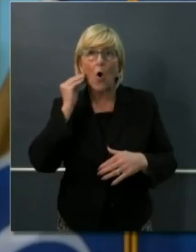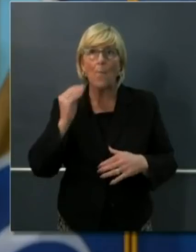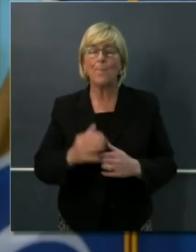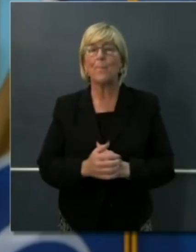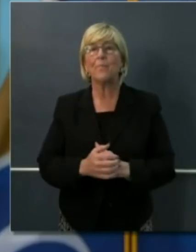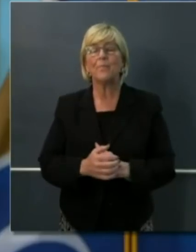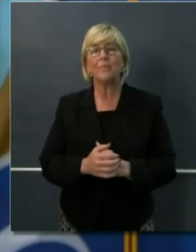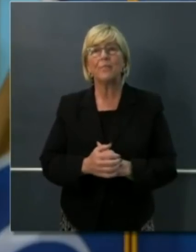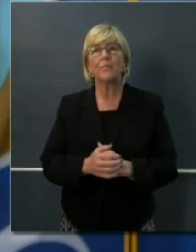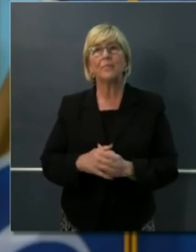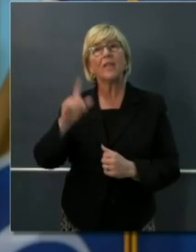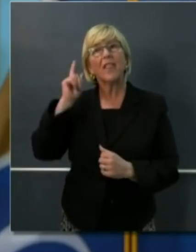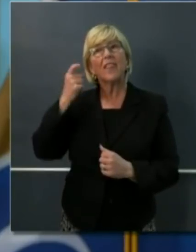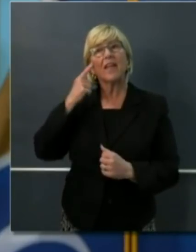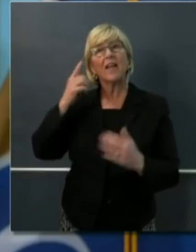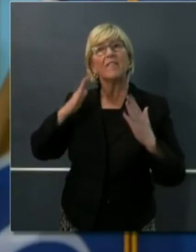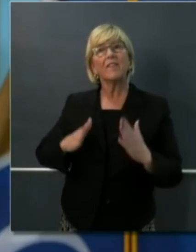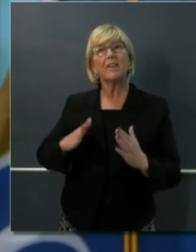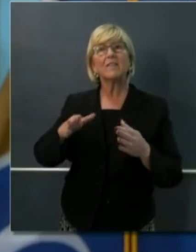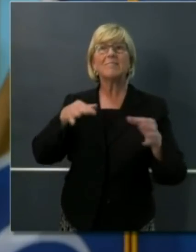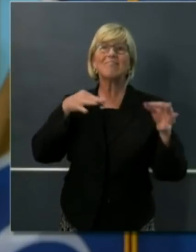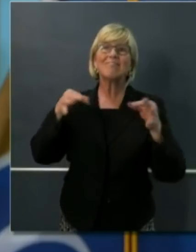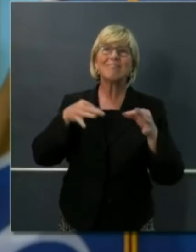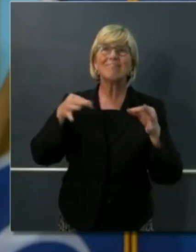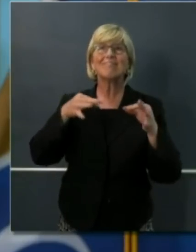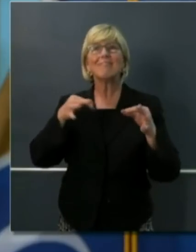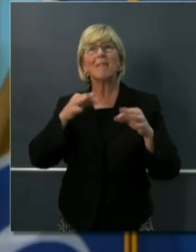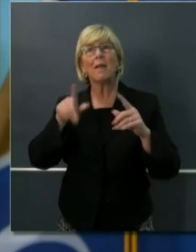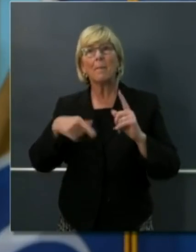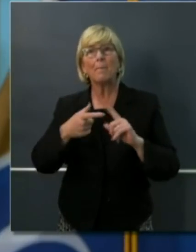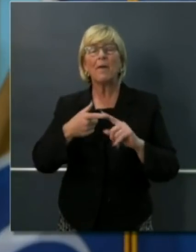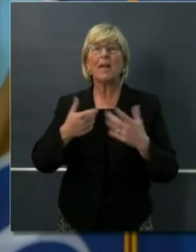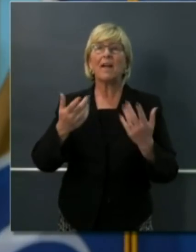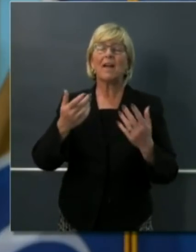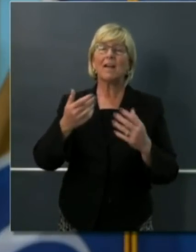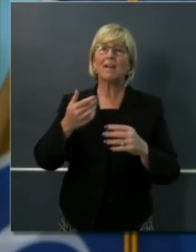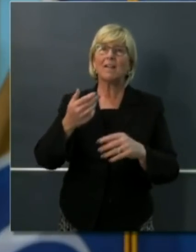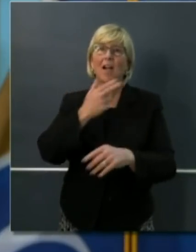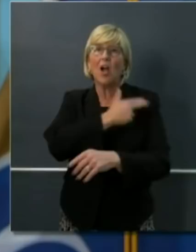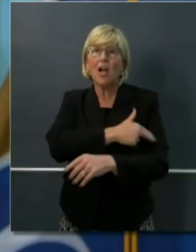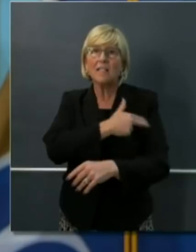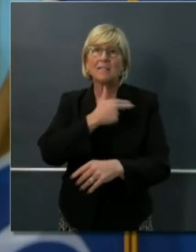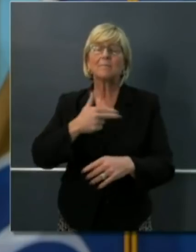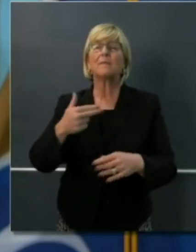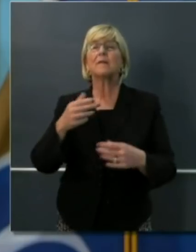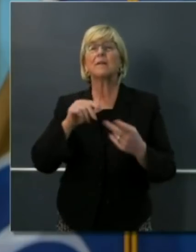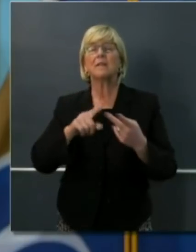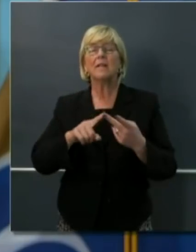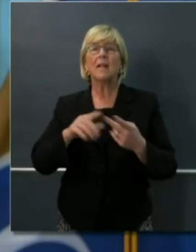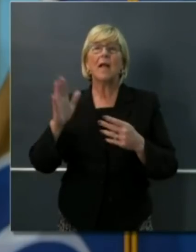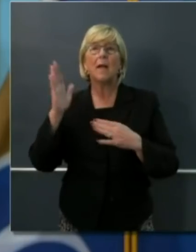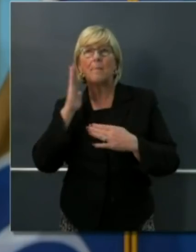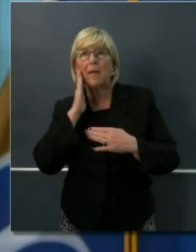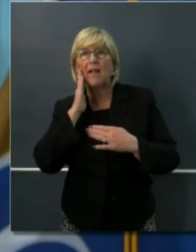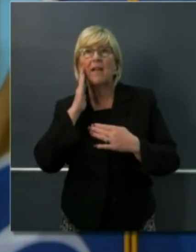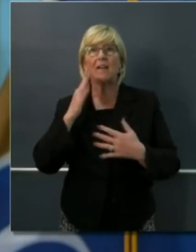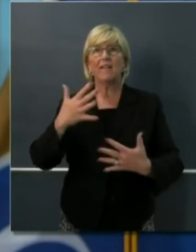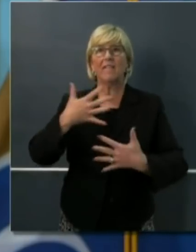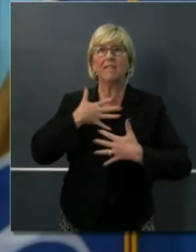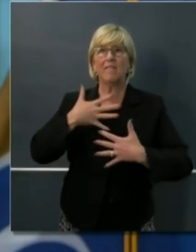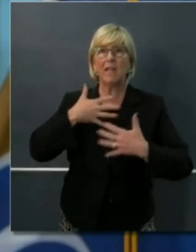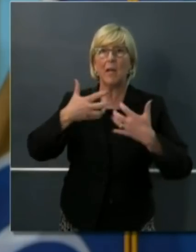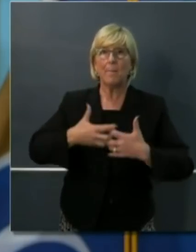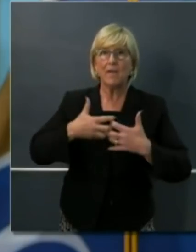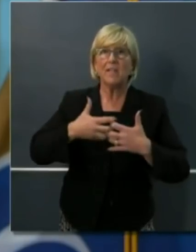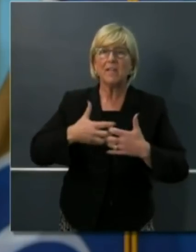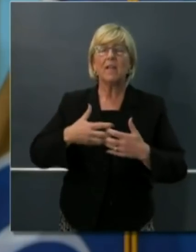we've done in our healthcare systems to prepare with beds, ventilators, people, supplies. That